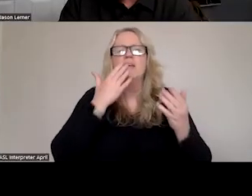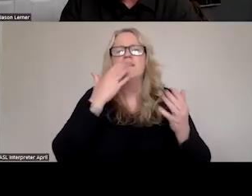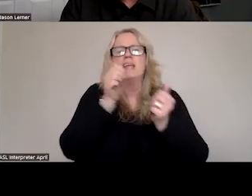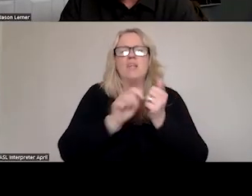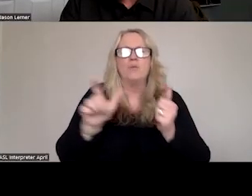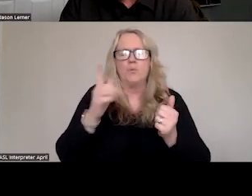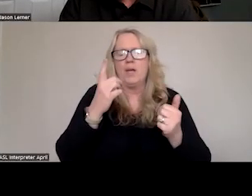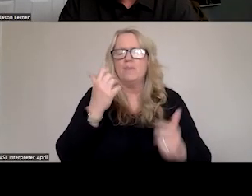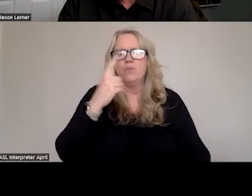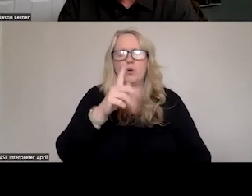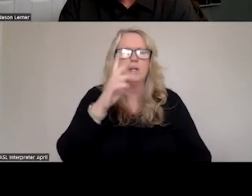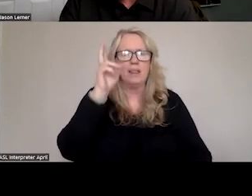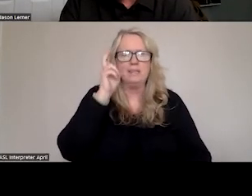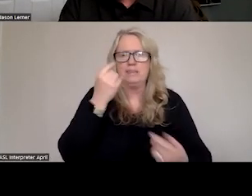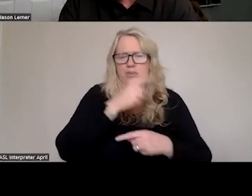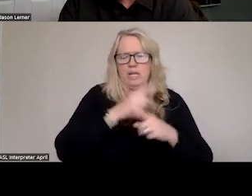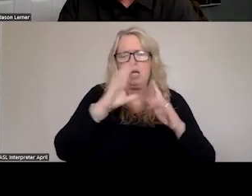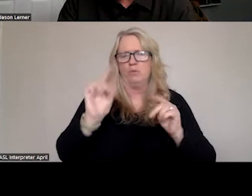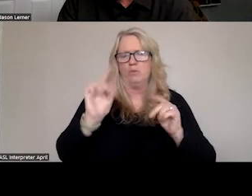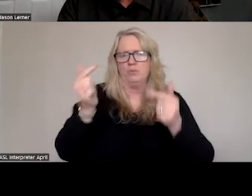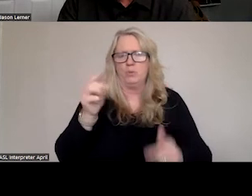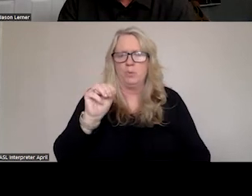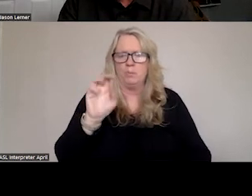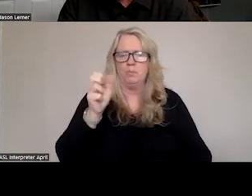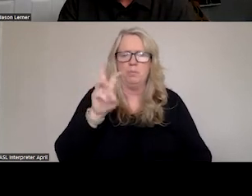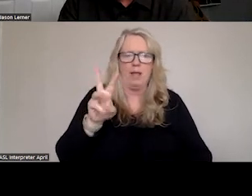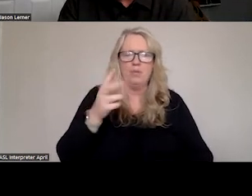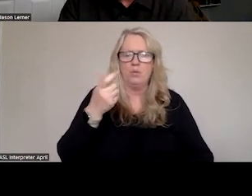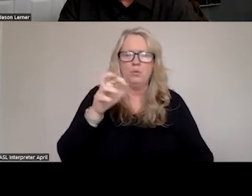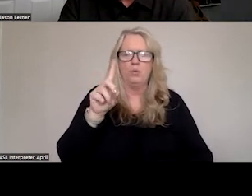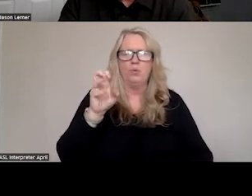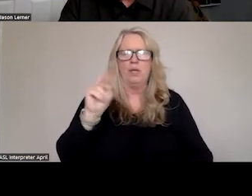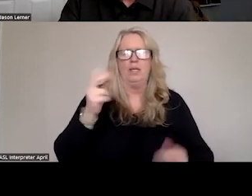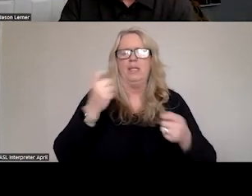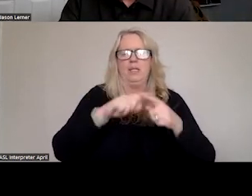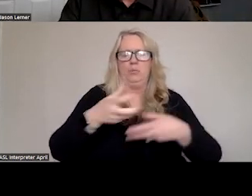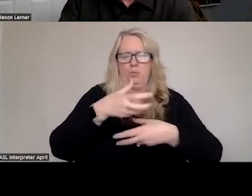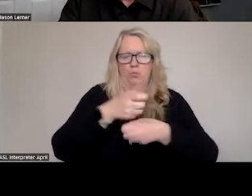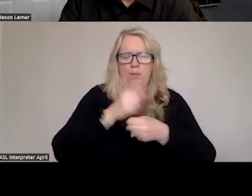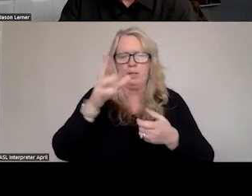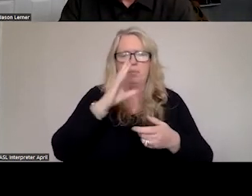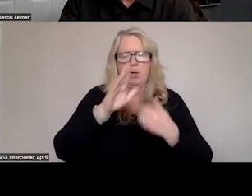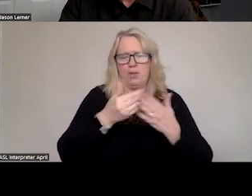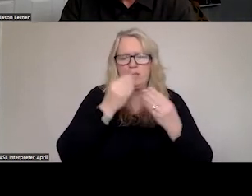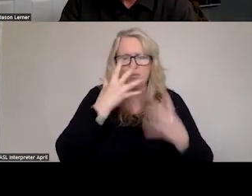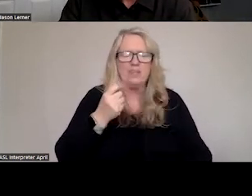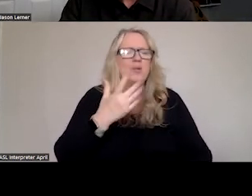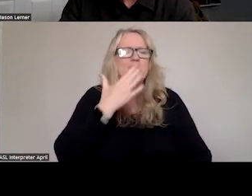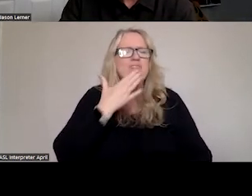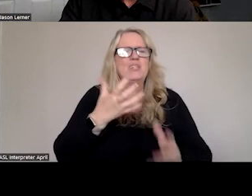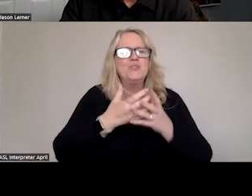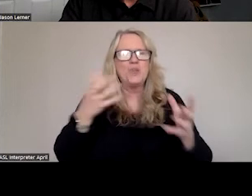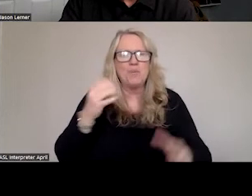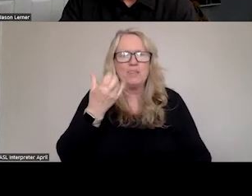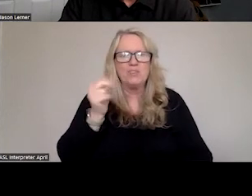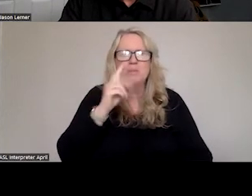turn it over to Matthew Goldman, who will wrap up the Data Corner. Awesome. Thank you so much, Jason. Really appreciate